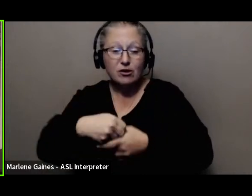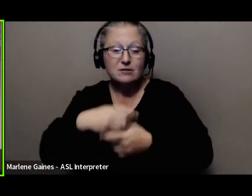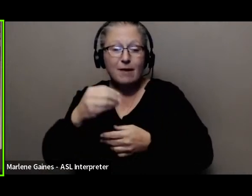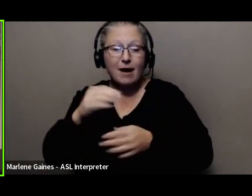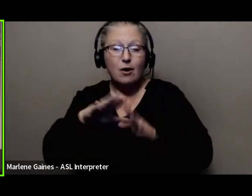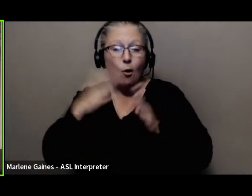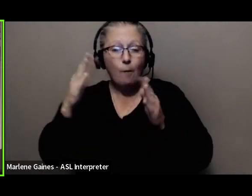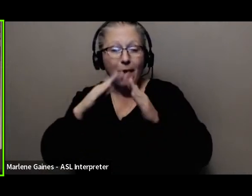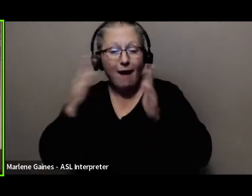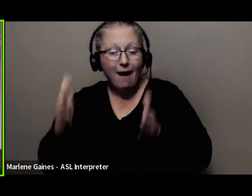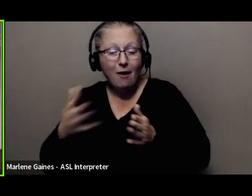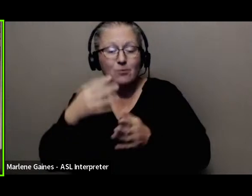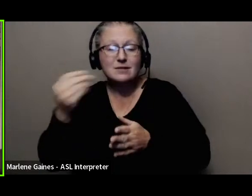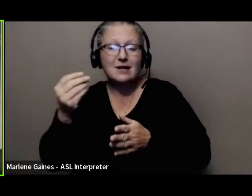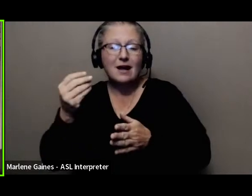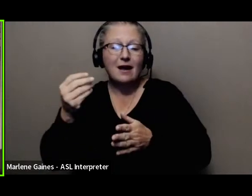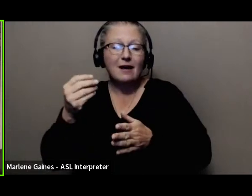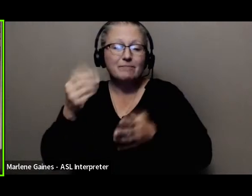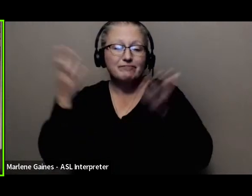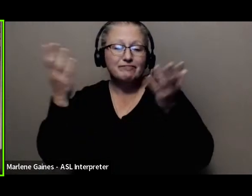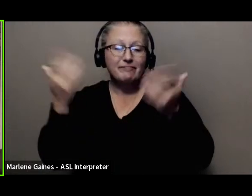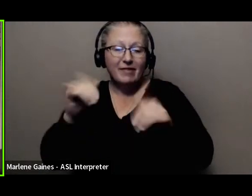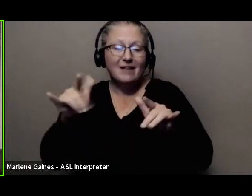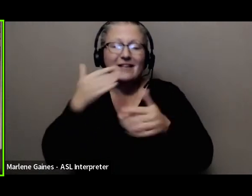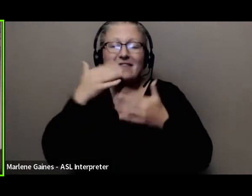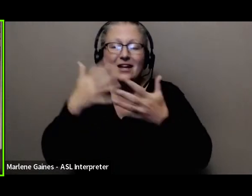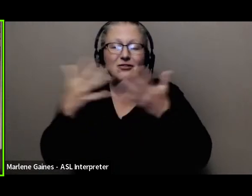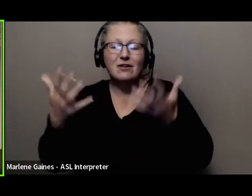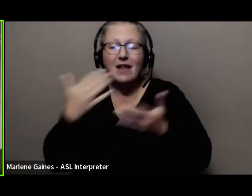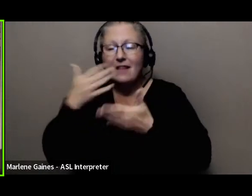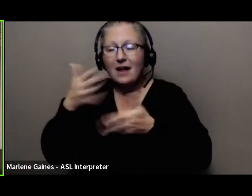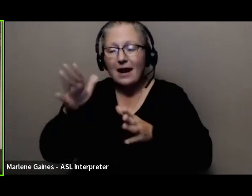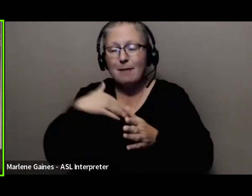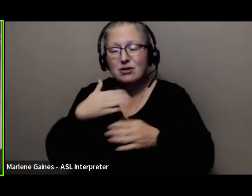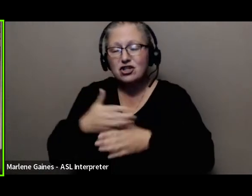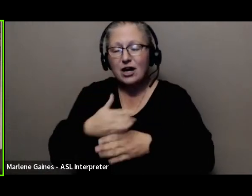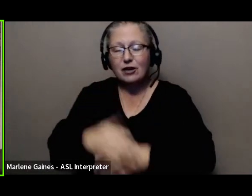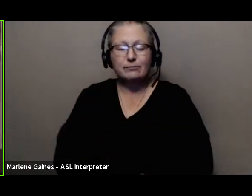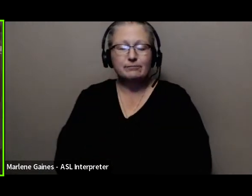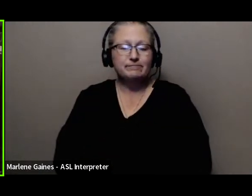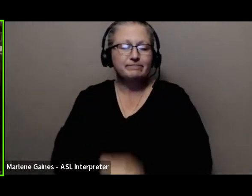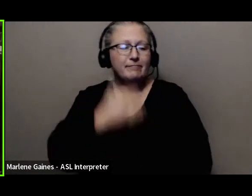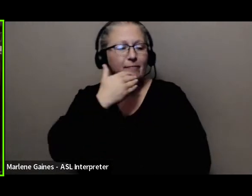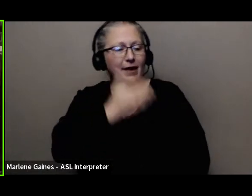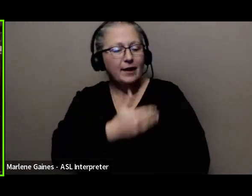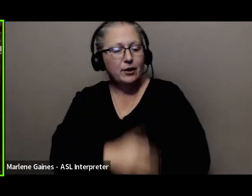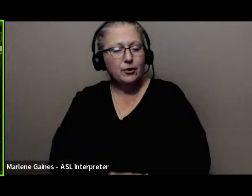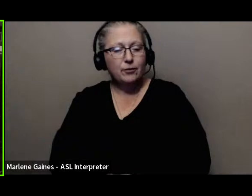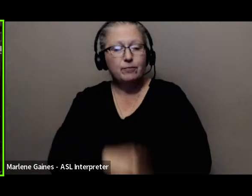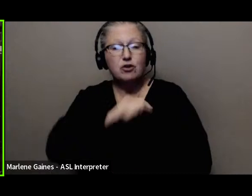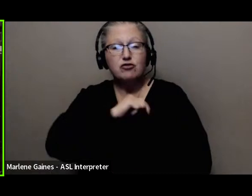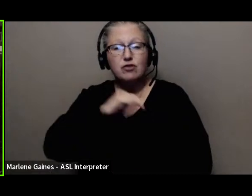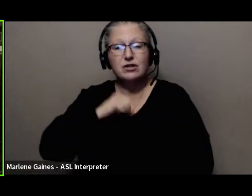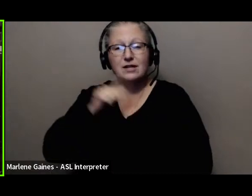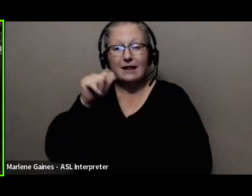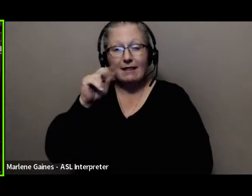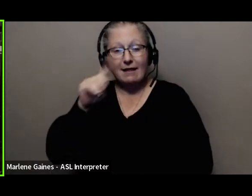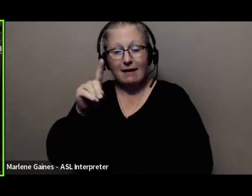open houses and this, yeah, thanks a lot. Thank you for letting me share. Thank you. Okay, Trustee